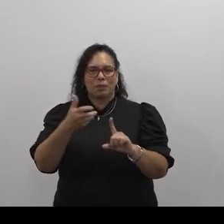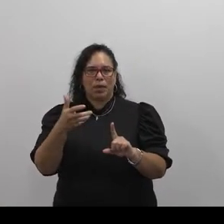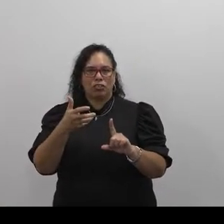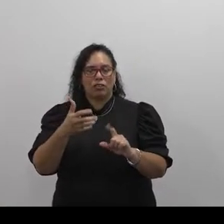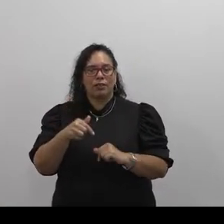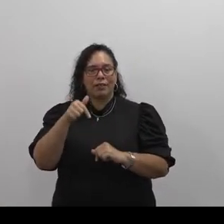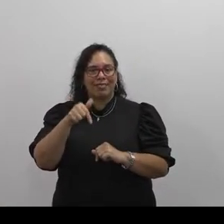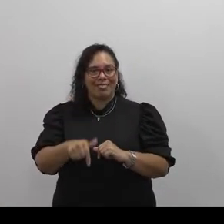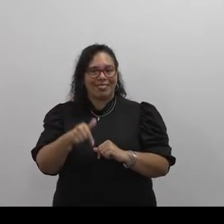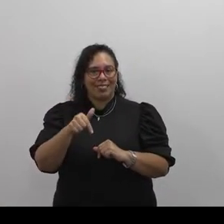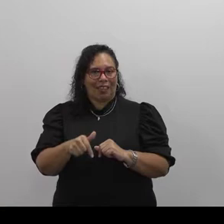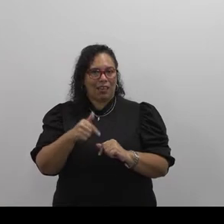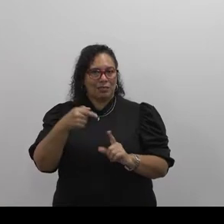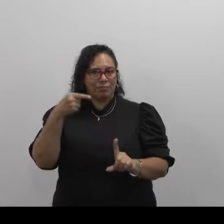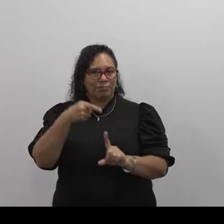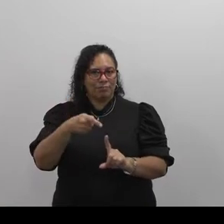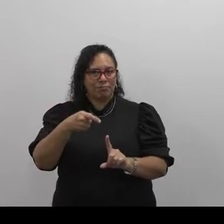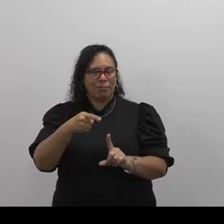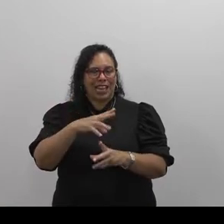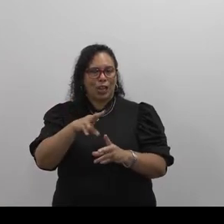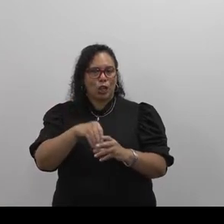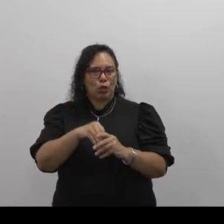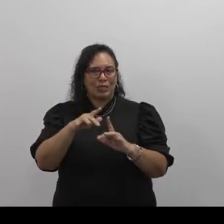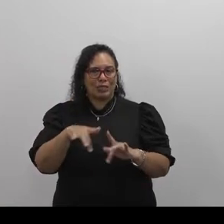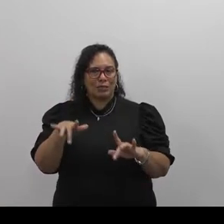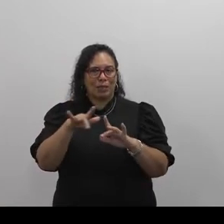building expansion includes a space for